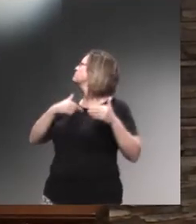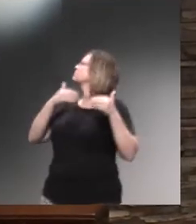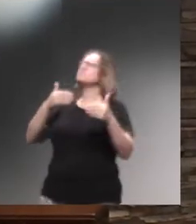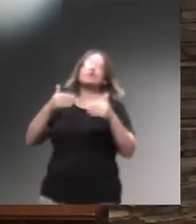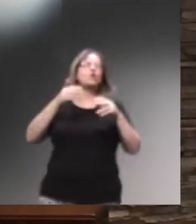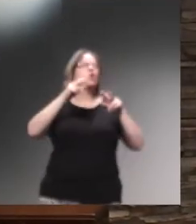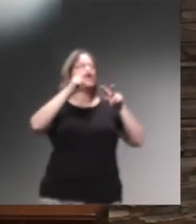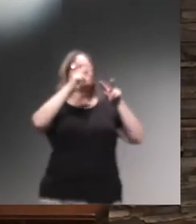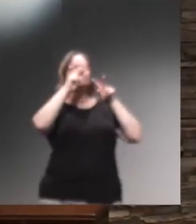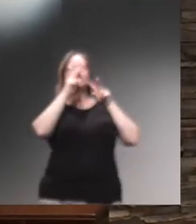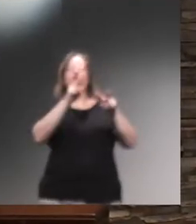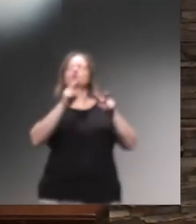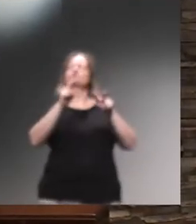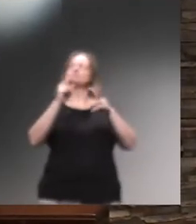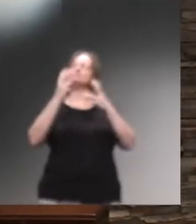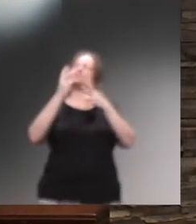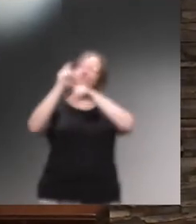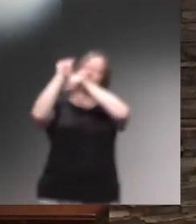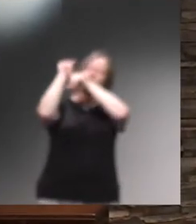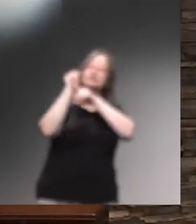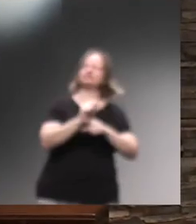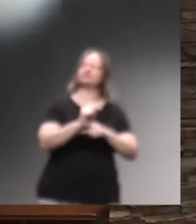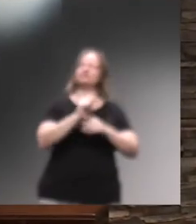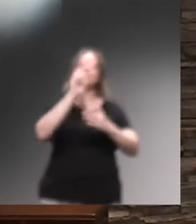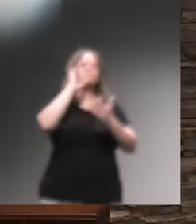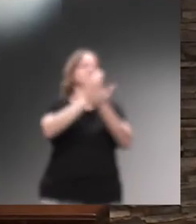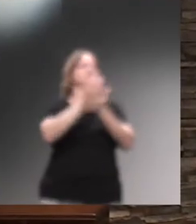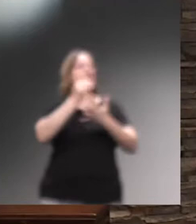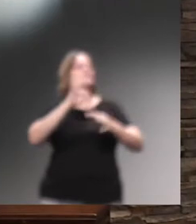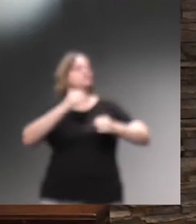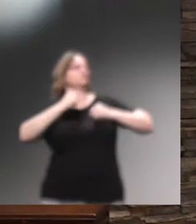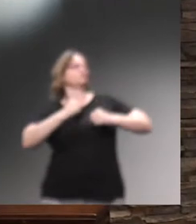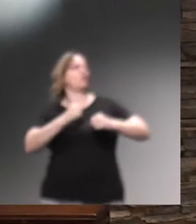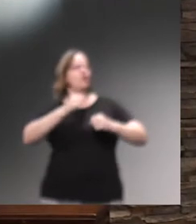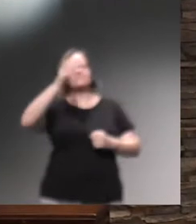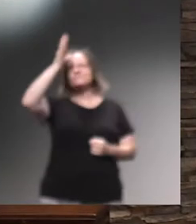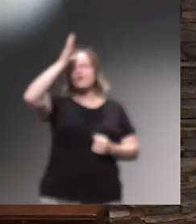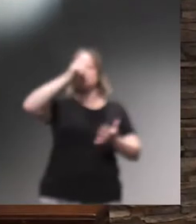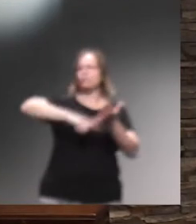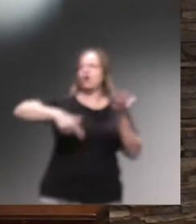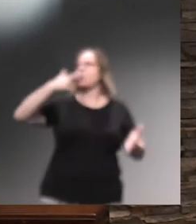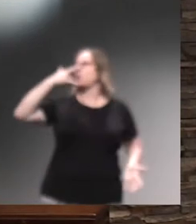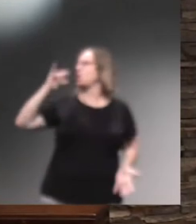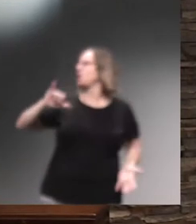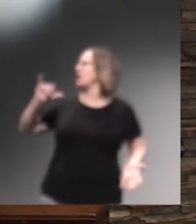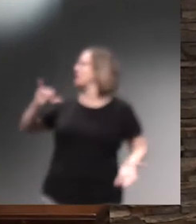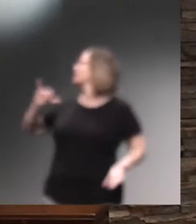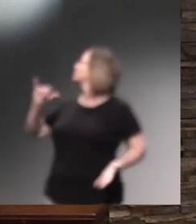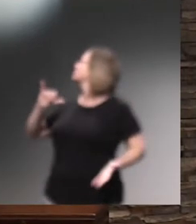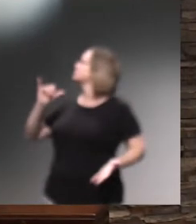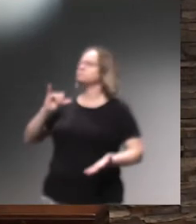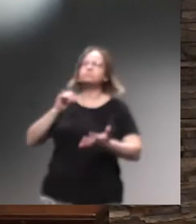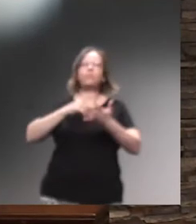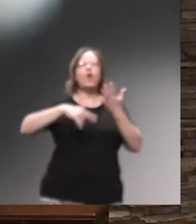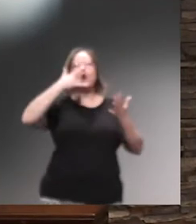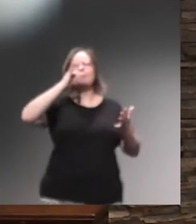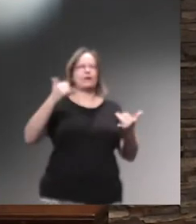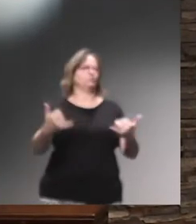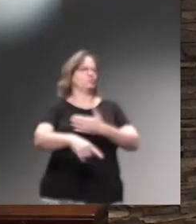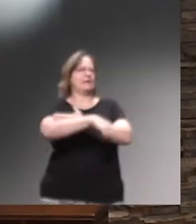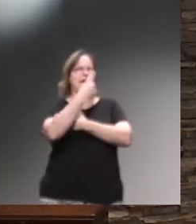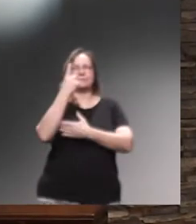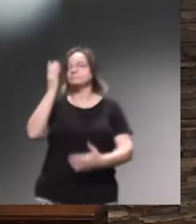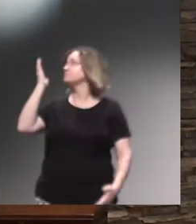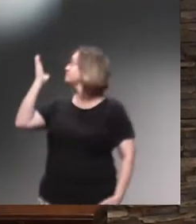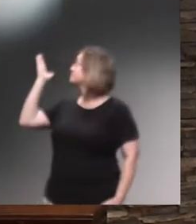of what a good, strong father, a good, strong male role model looks like in today's society. So